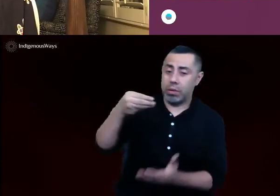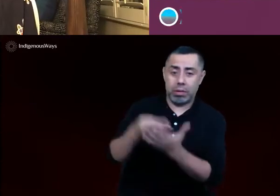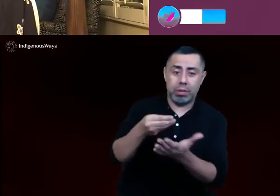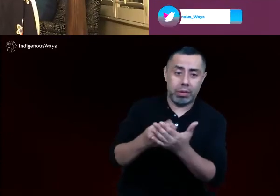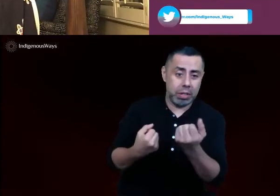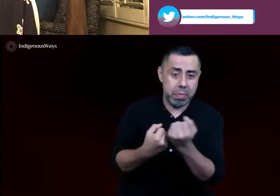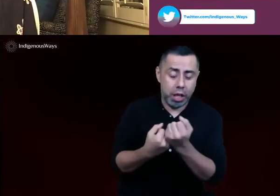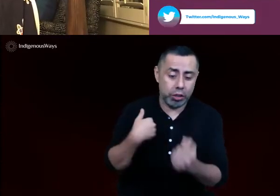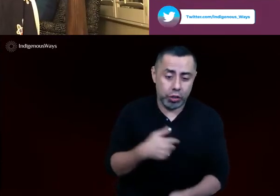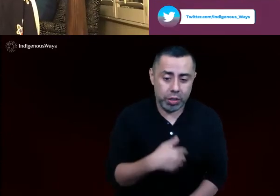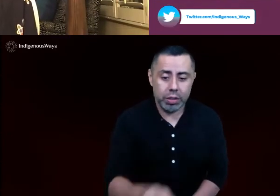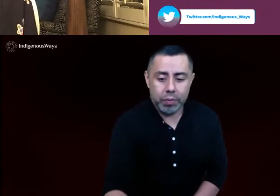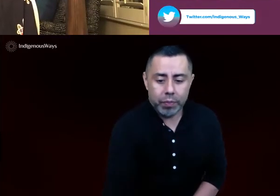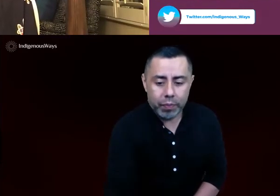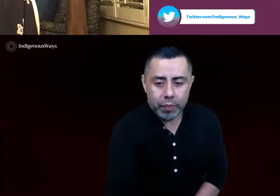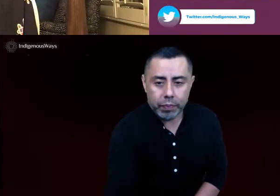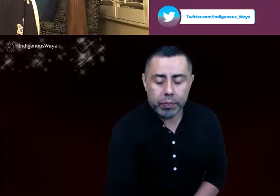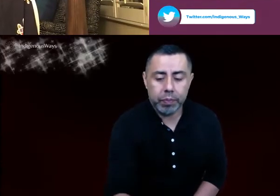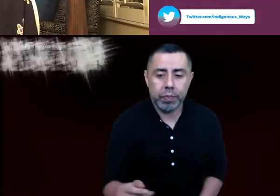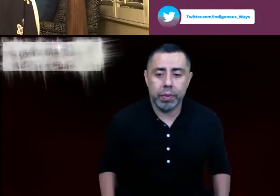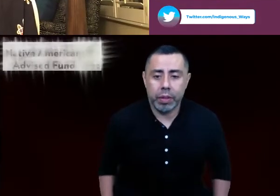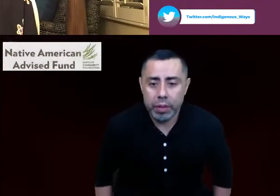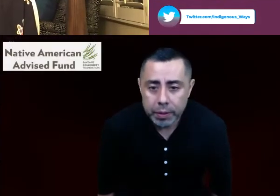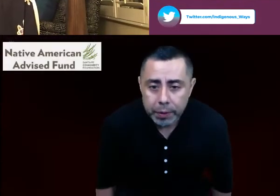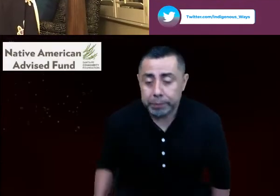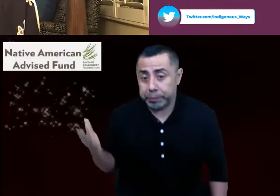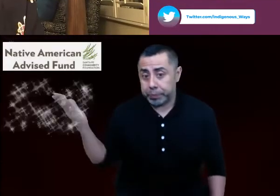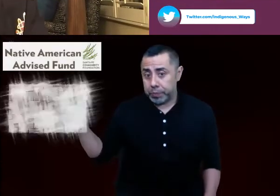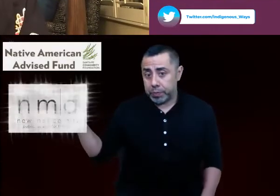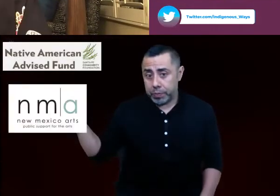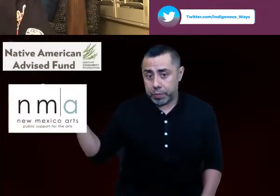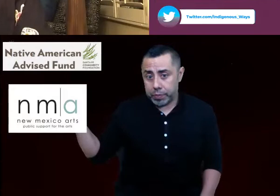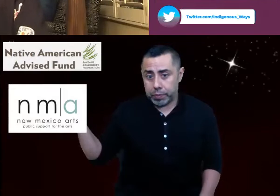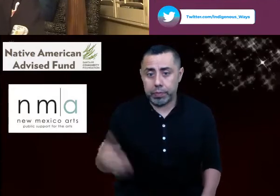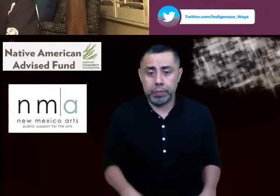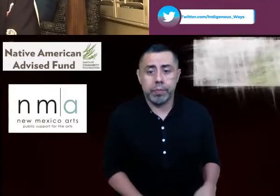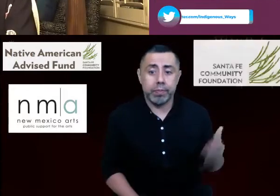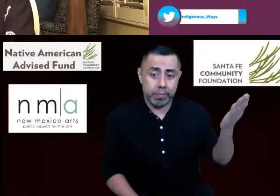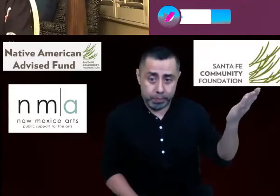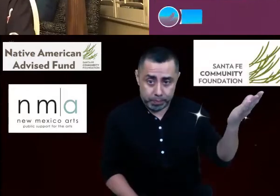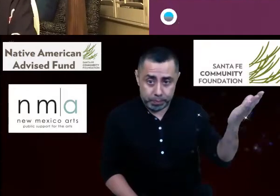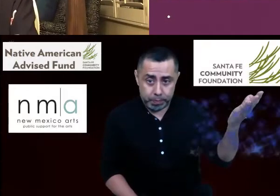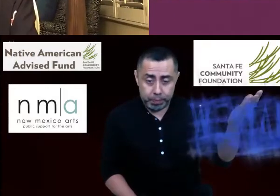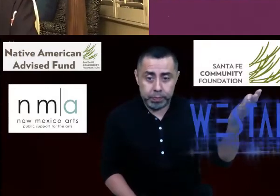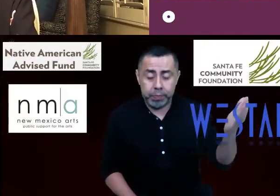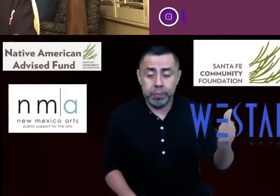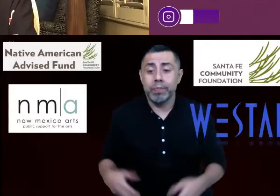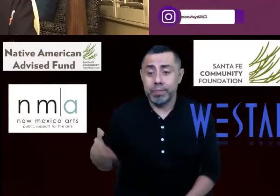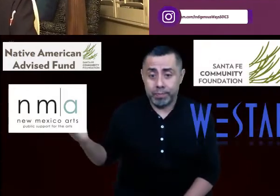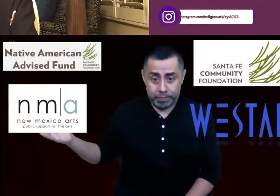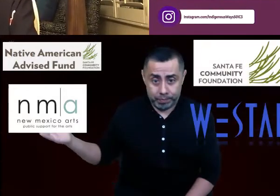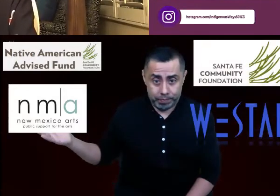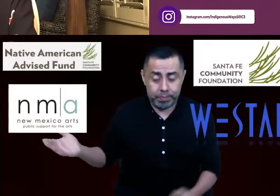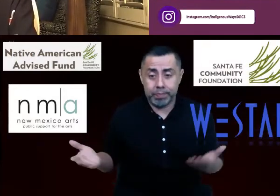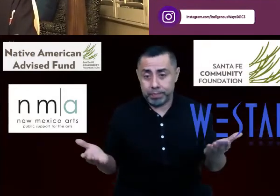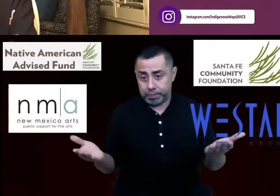Advised Fund, Santa Fe Community Foundation, Westaf, and New Mexico Arts. And we also